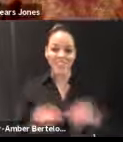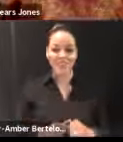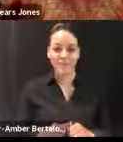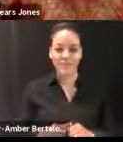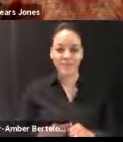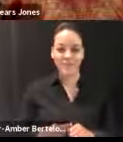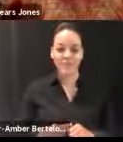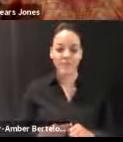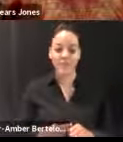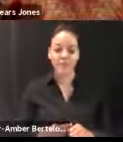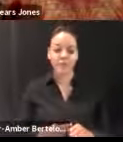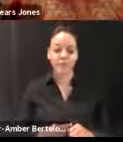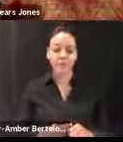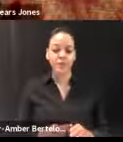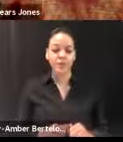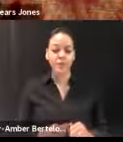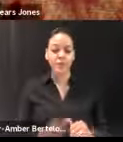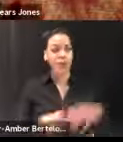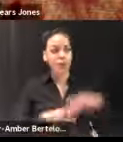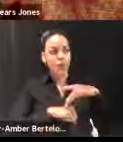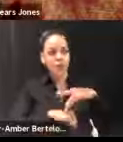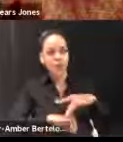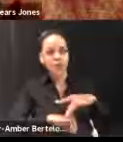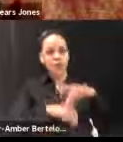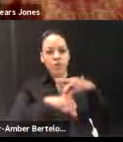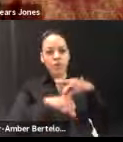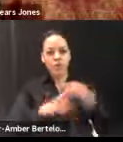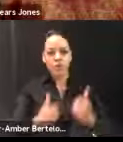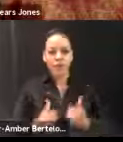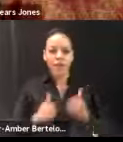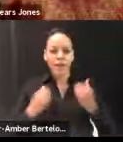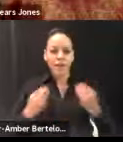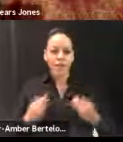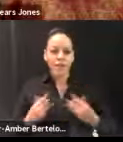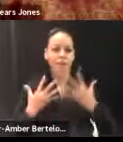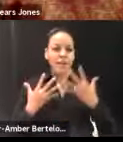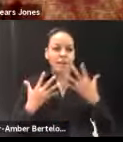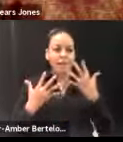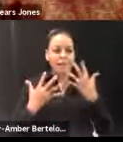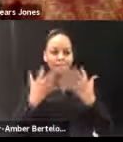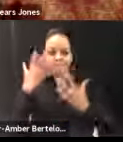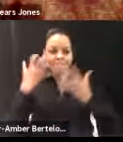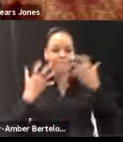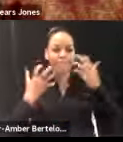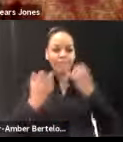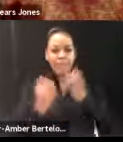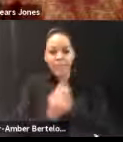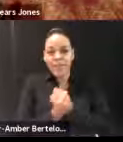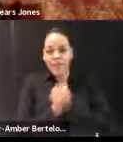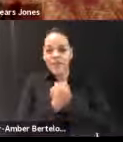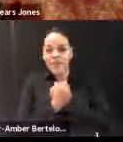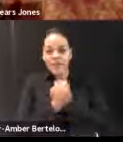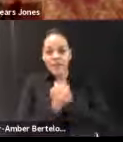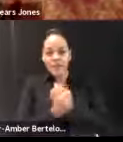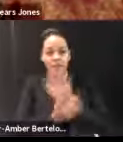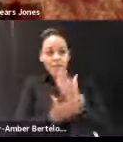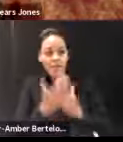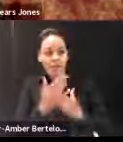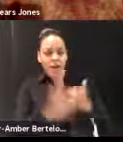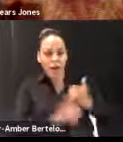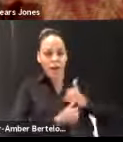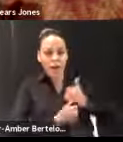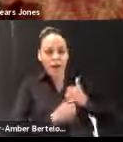On Earth, she marked her days with rage and love and fought the generals and the armies of thieves and torturers. Her